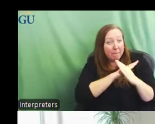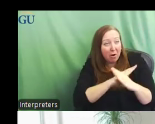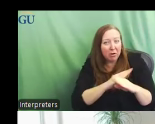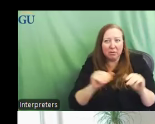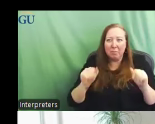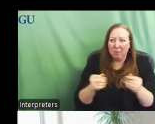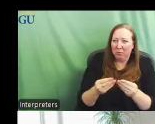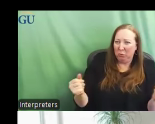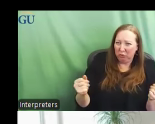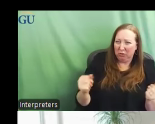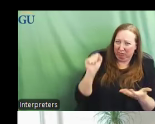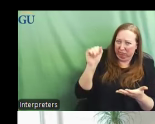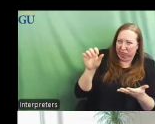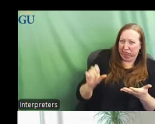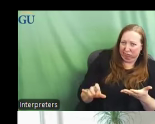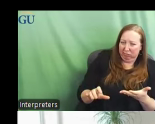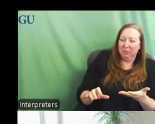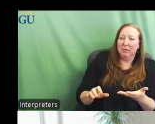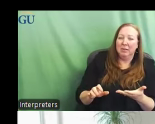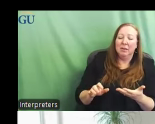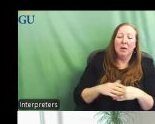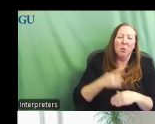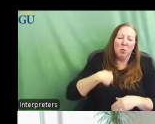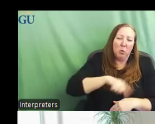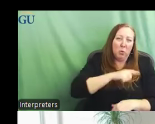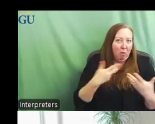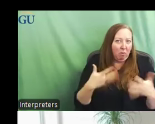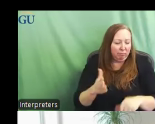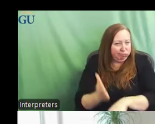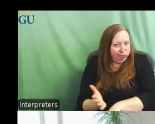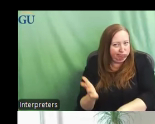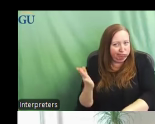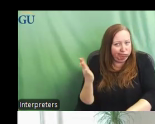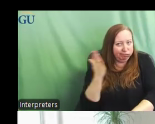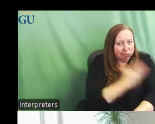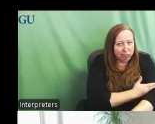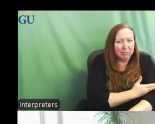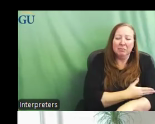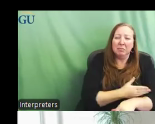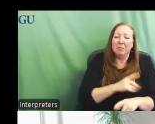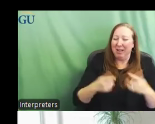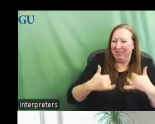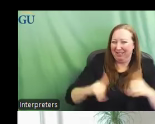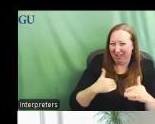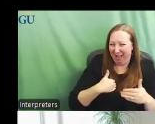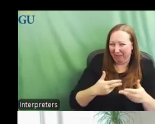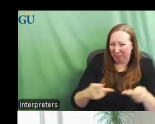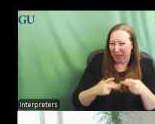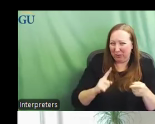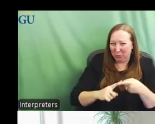mentioned, we've made a lot of progress in the area of EHDI, but there's still a lot of room to grow and a lot of families that are